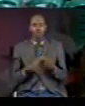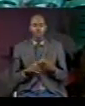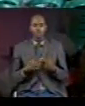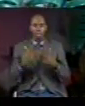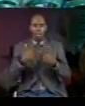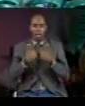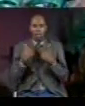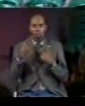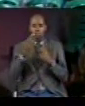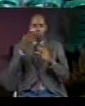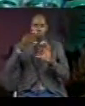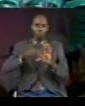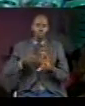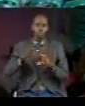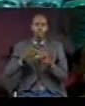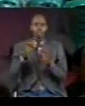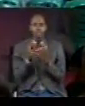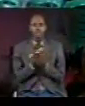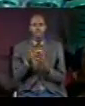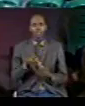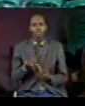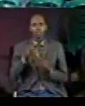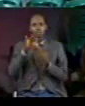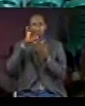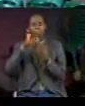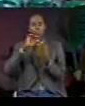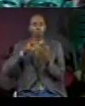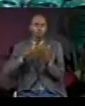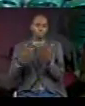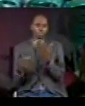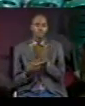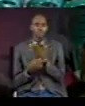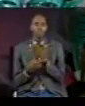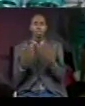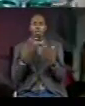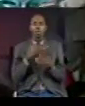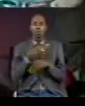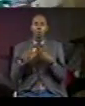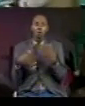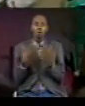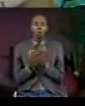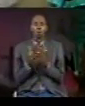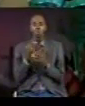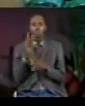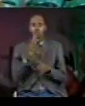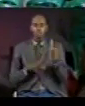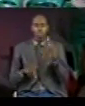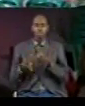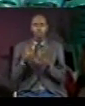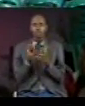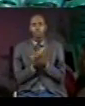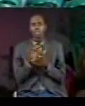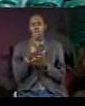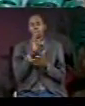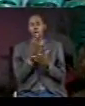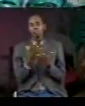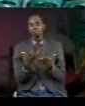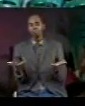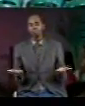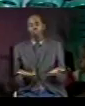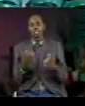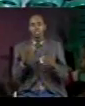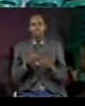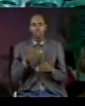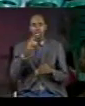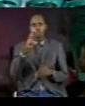Thank you. And all those people here in Bayelsa, there will